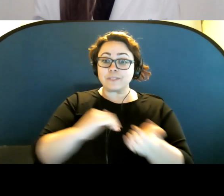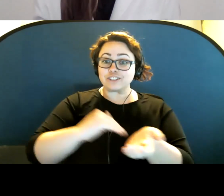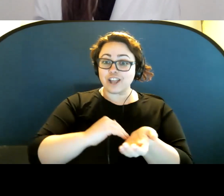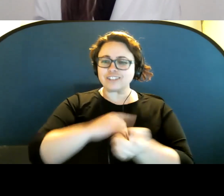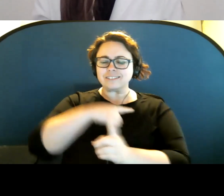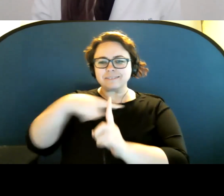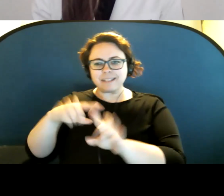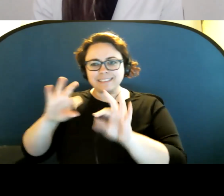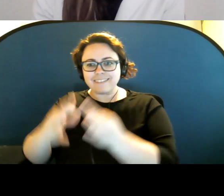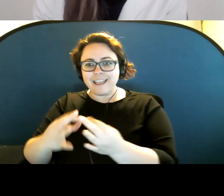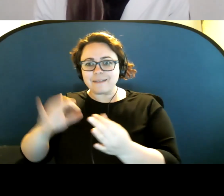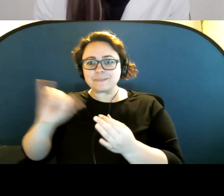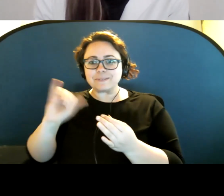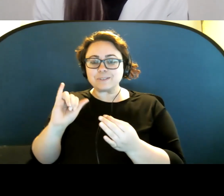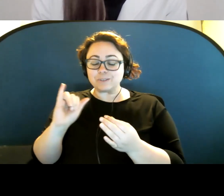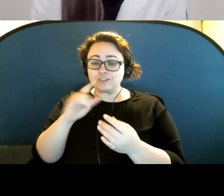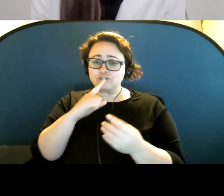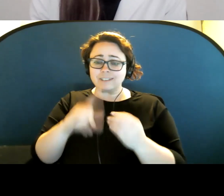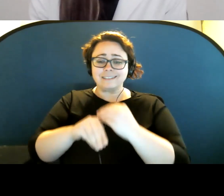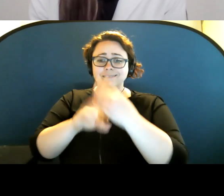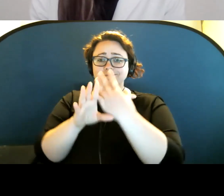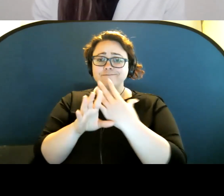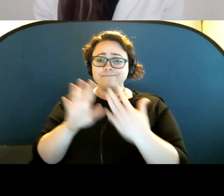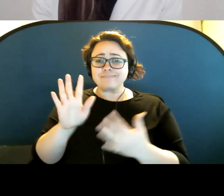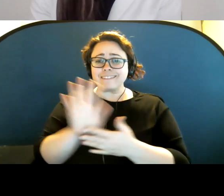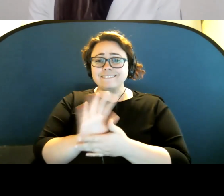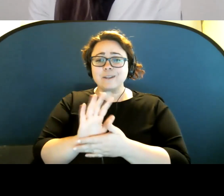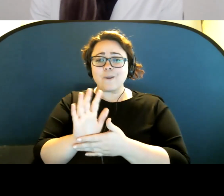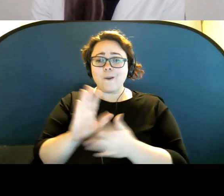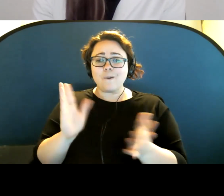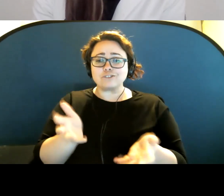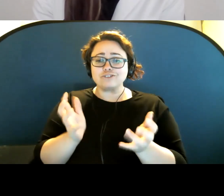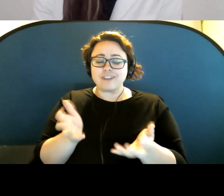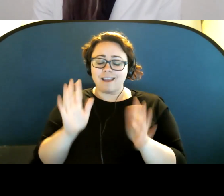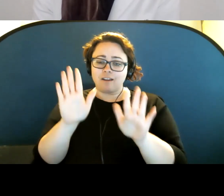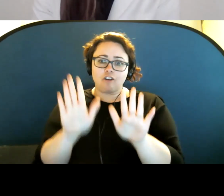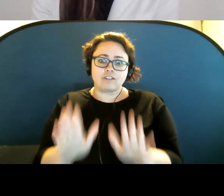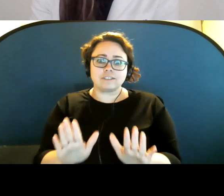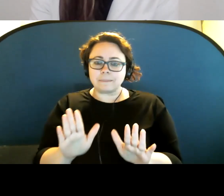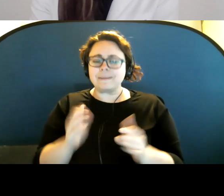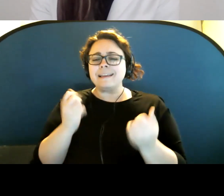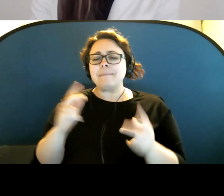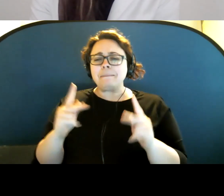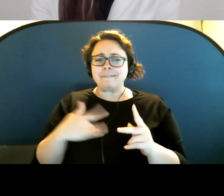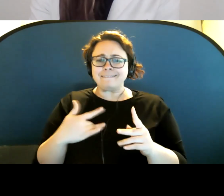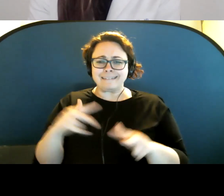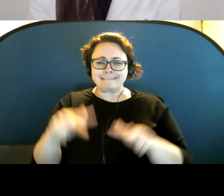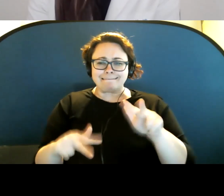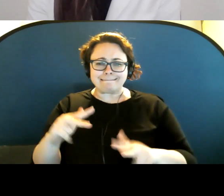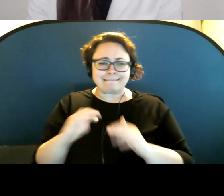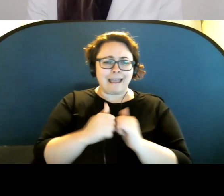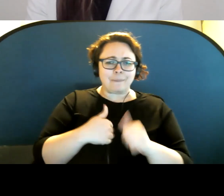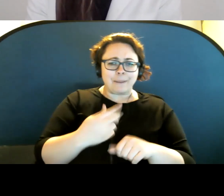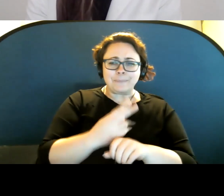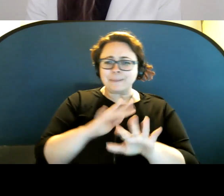video chat is a really great thing. If a lot of people feel a little awkward on it, but if you try it, you'll find that,